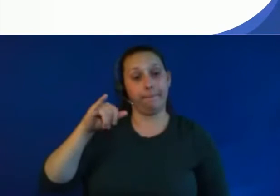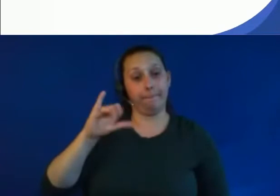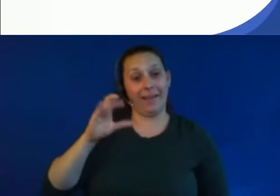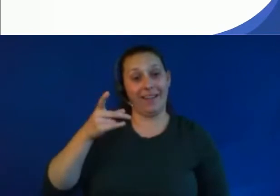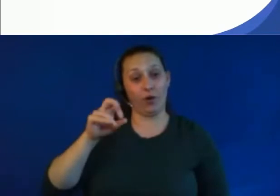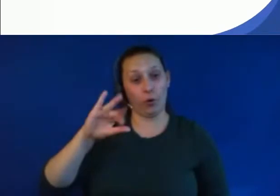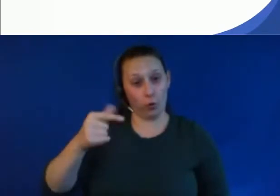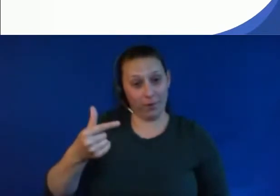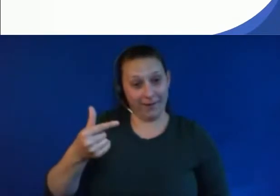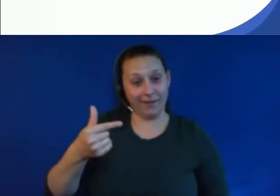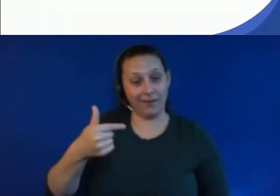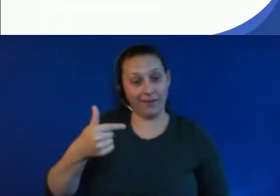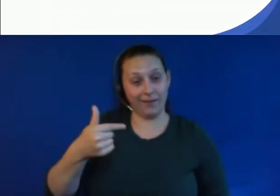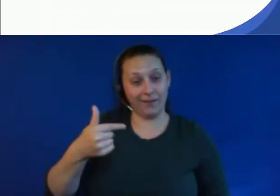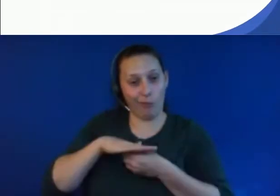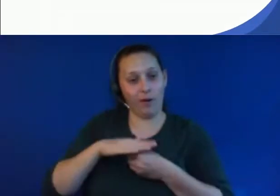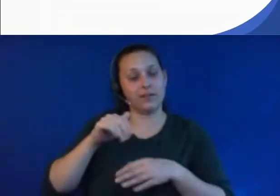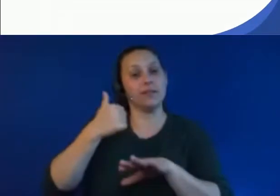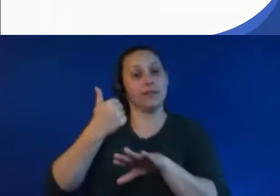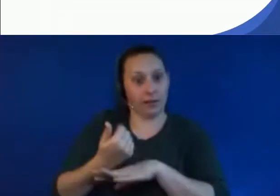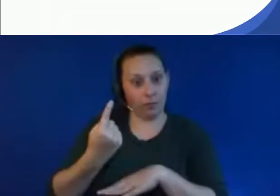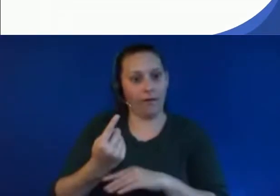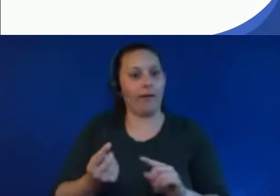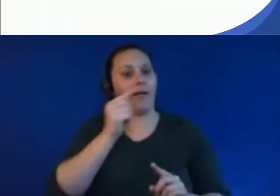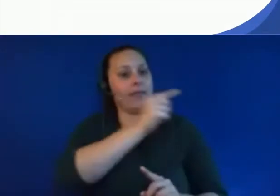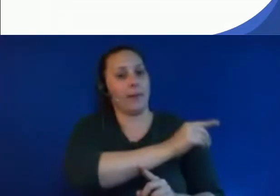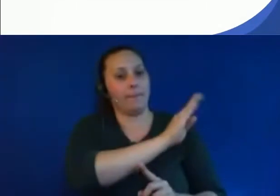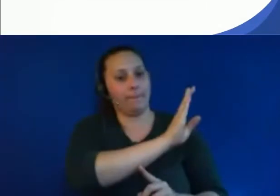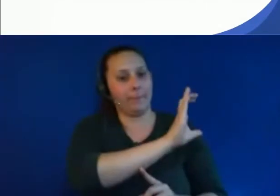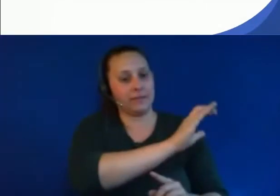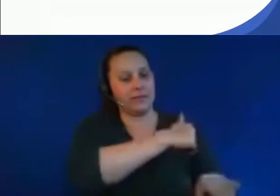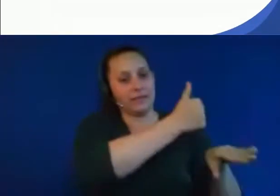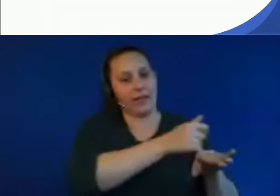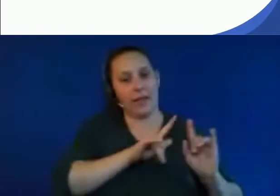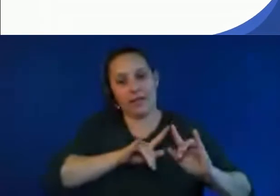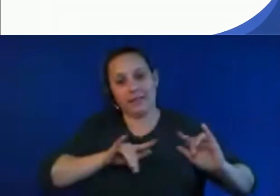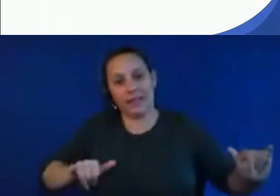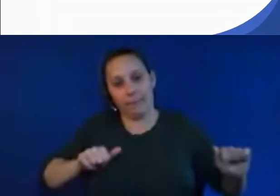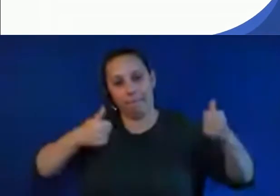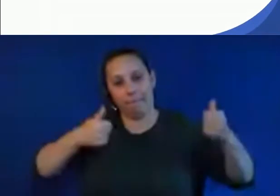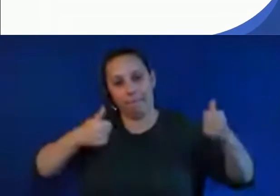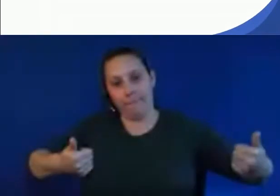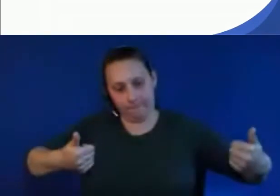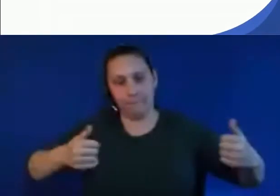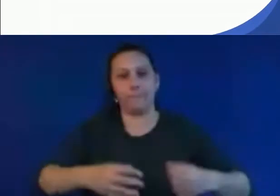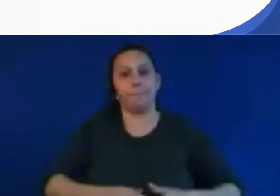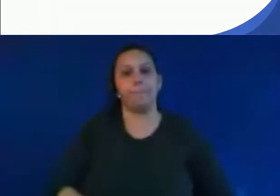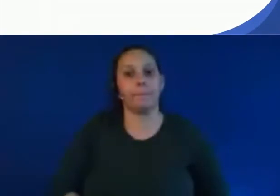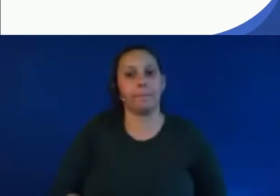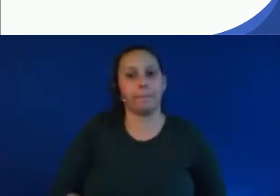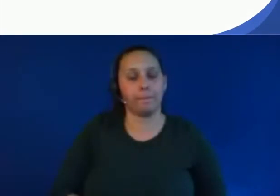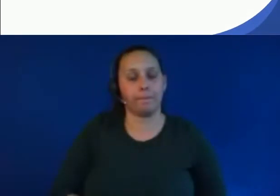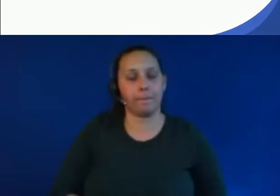had the one in BC at the same time. What we learned is that there's a lot